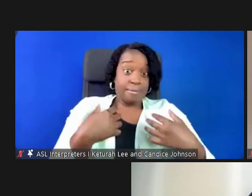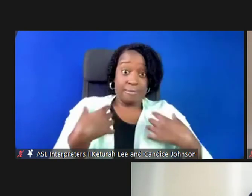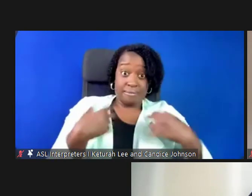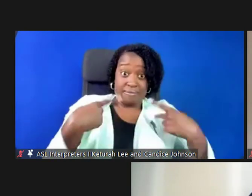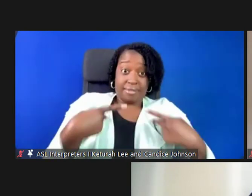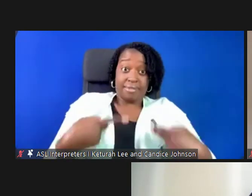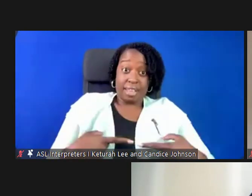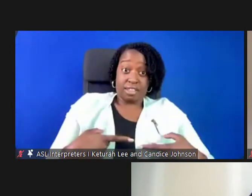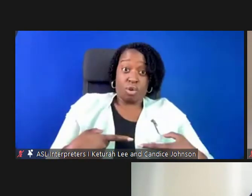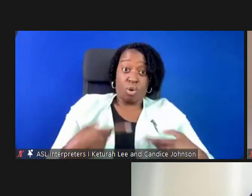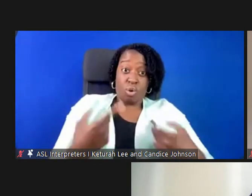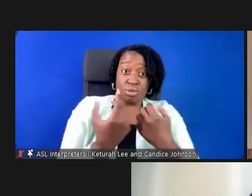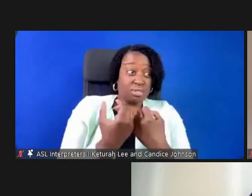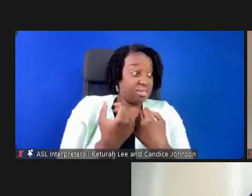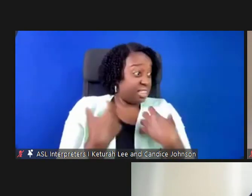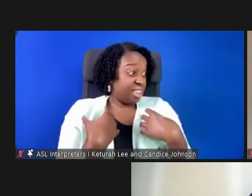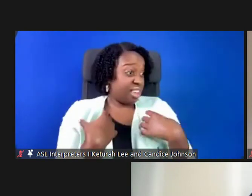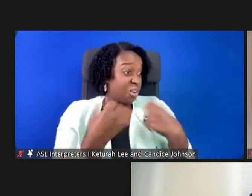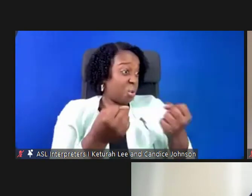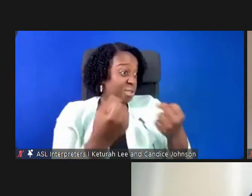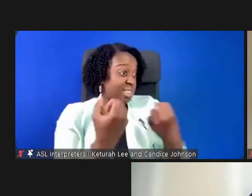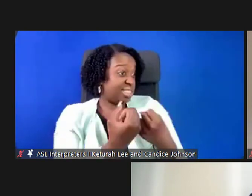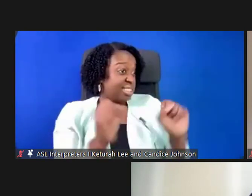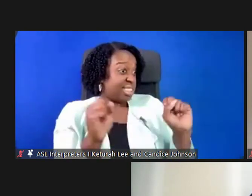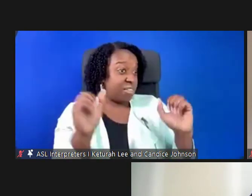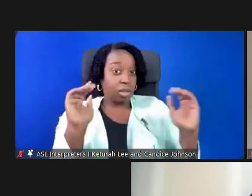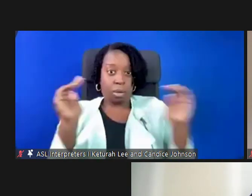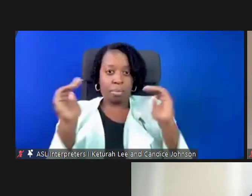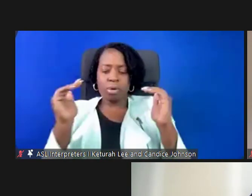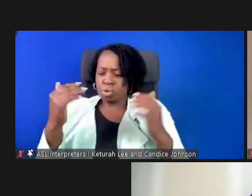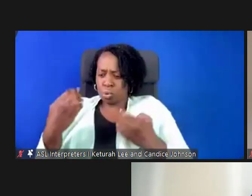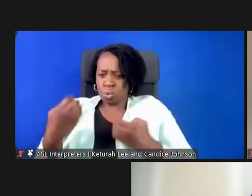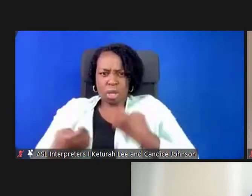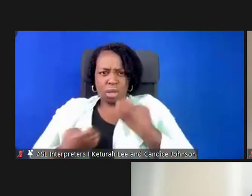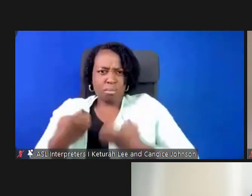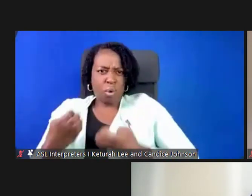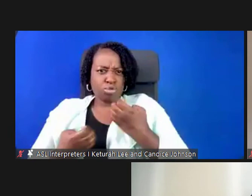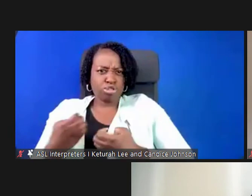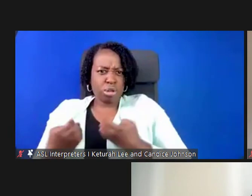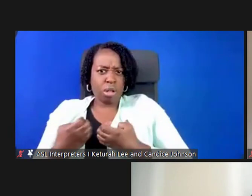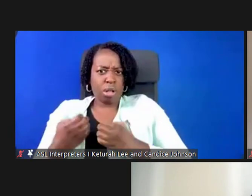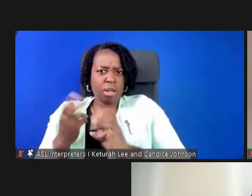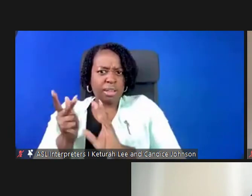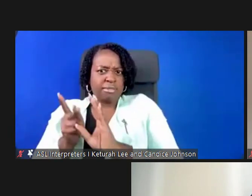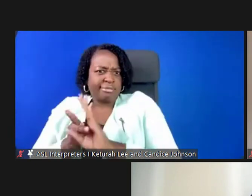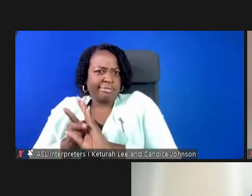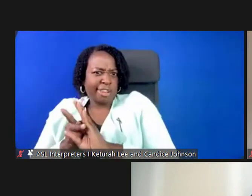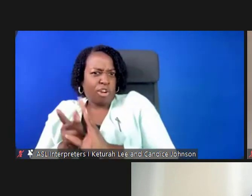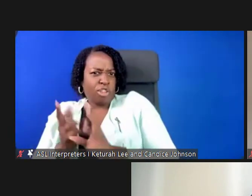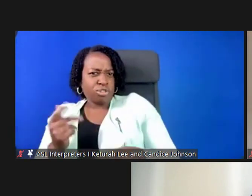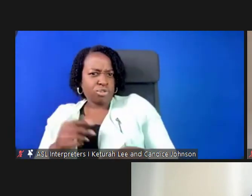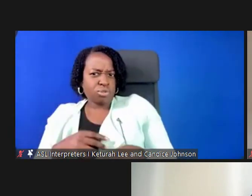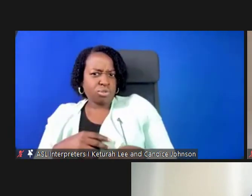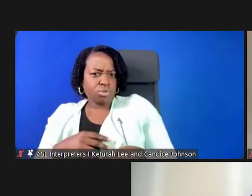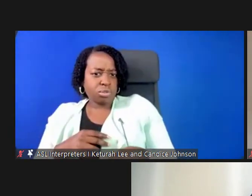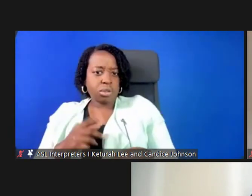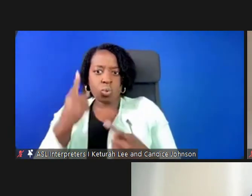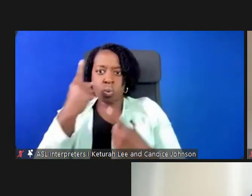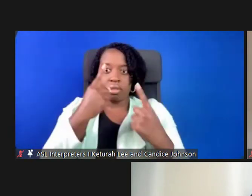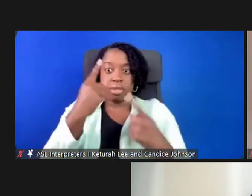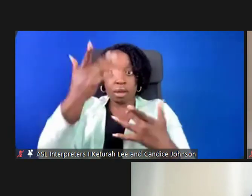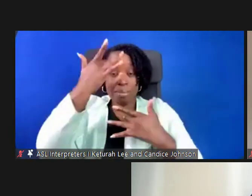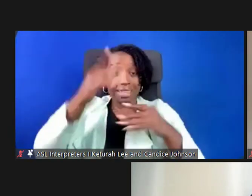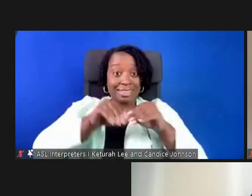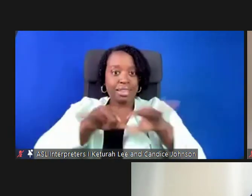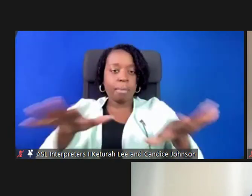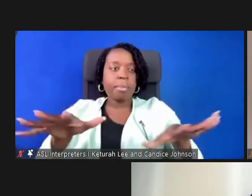and safety. And I think we went to one extreme during the pandemic, and I think it's forced us to realize, hey, what is the middle ground, and